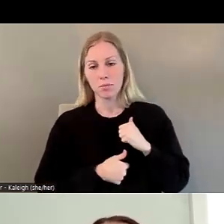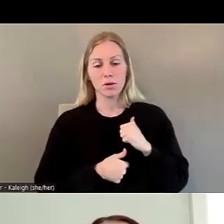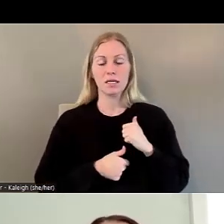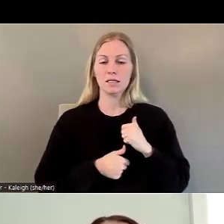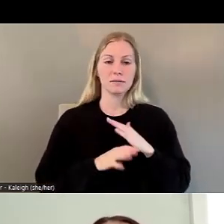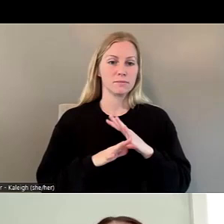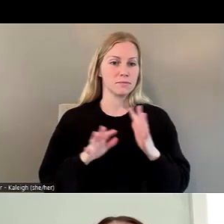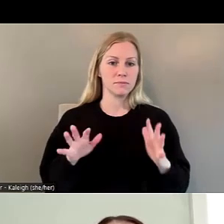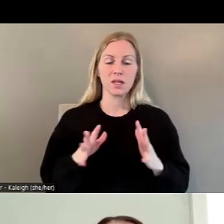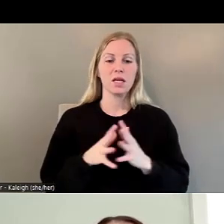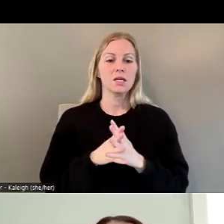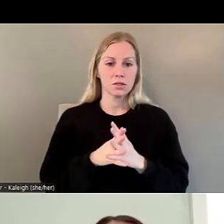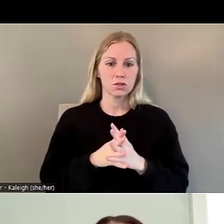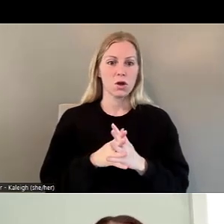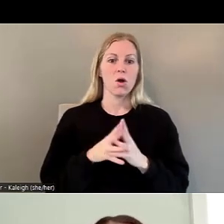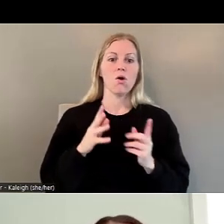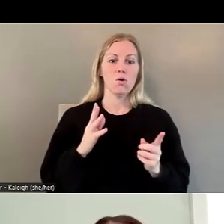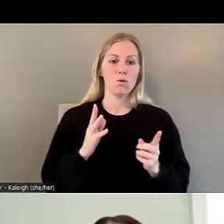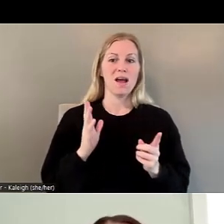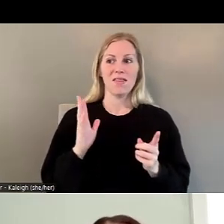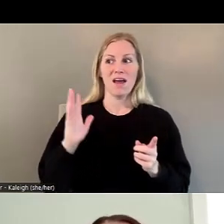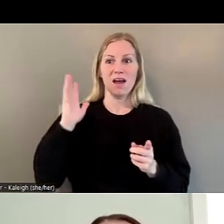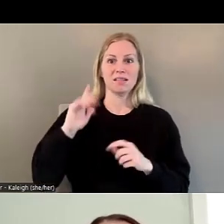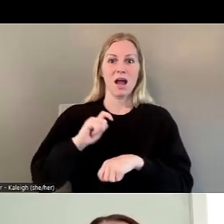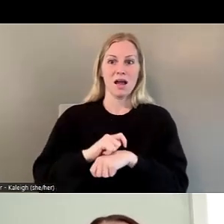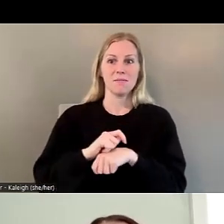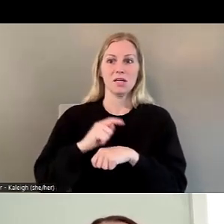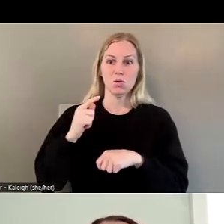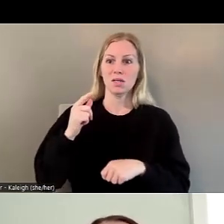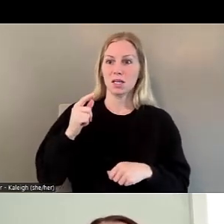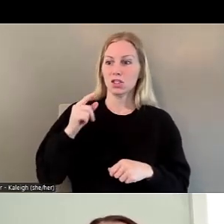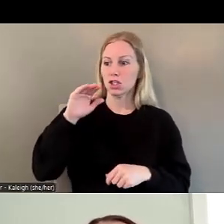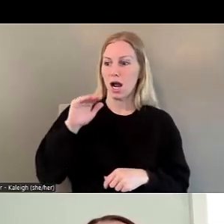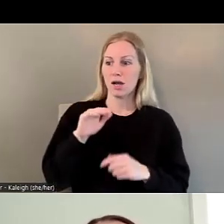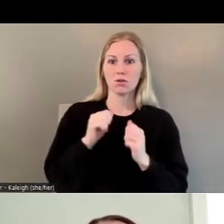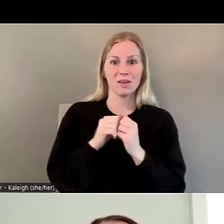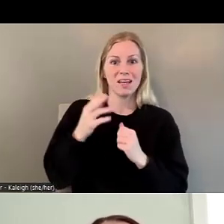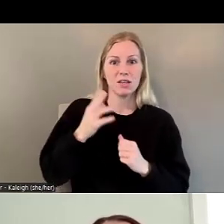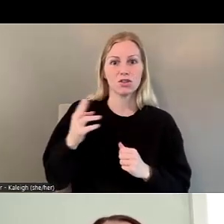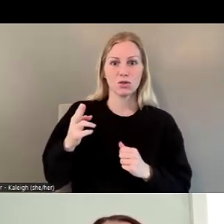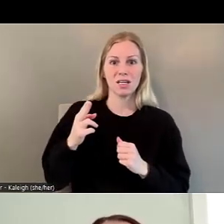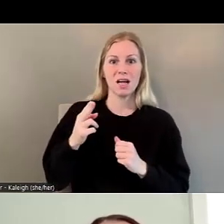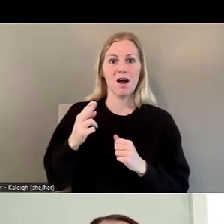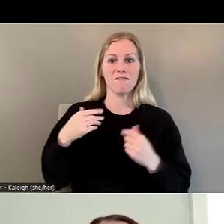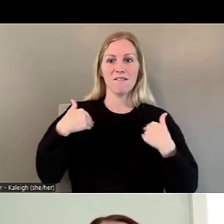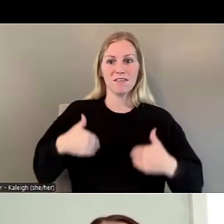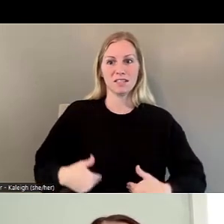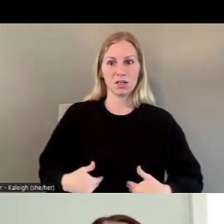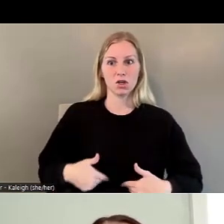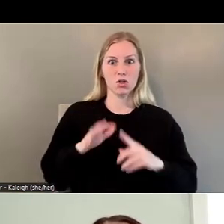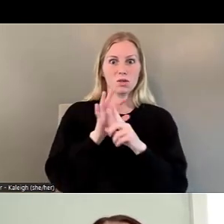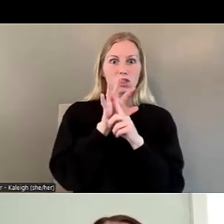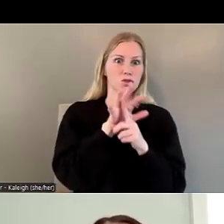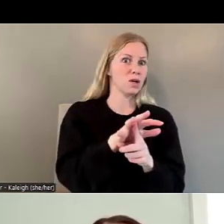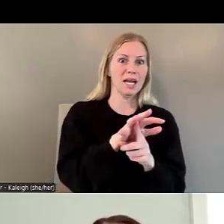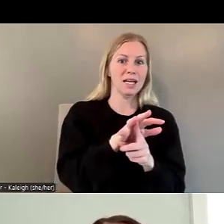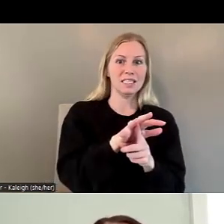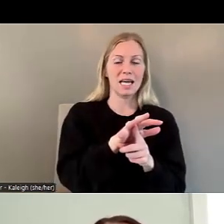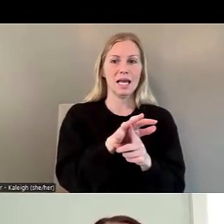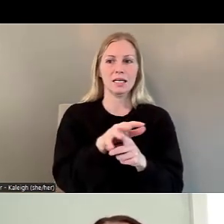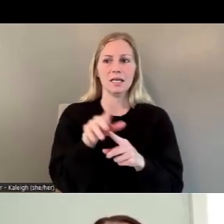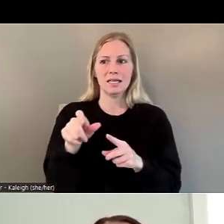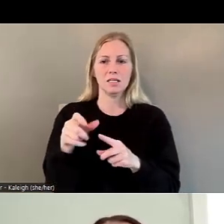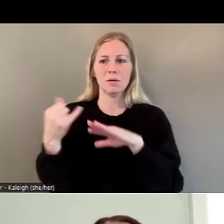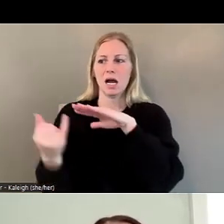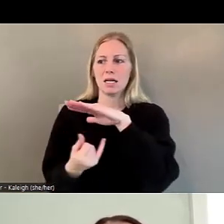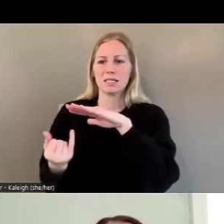at that time, he had become a child with a history of physical restraint and the need for isolation because of his behaviors. Behaviors that